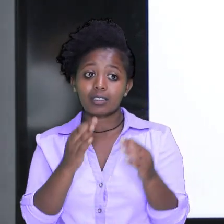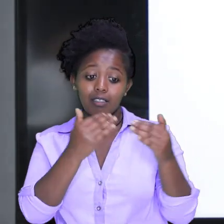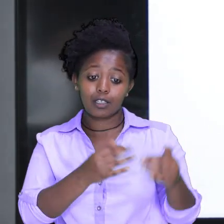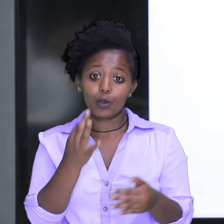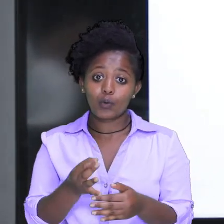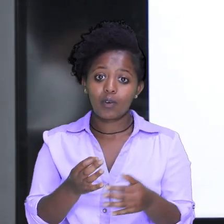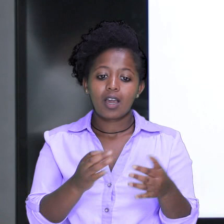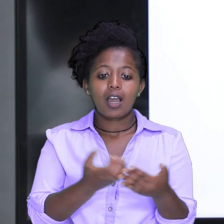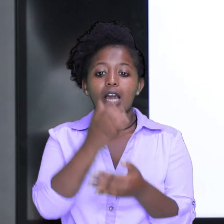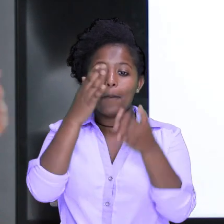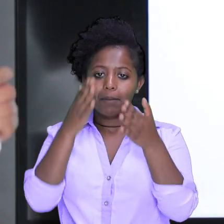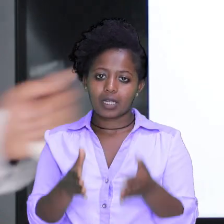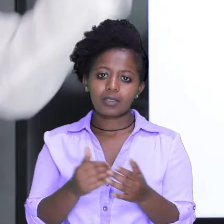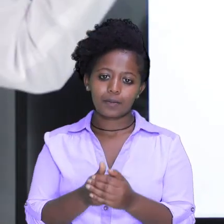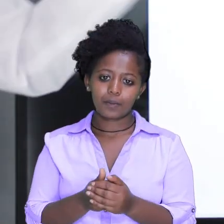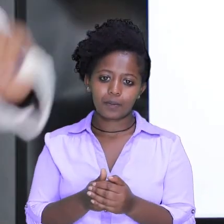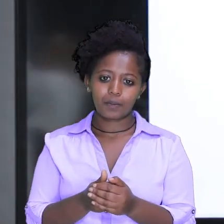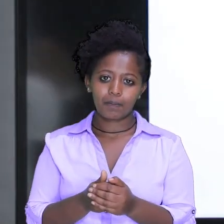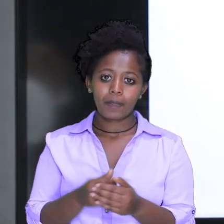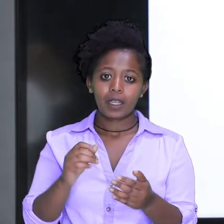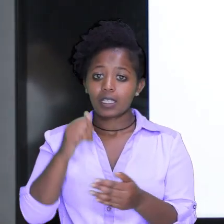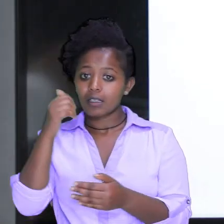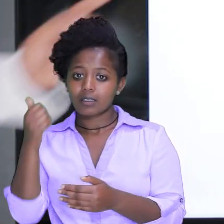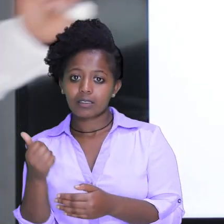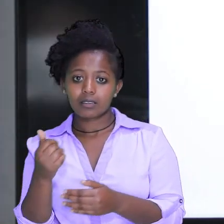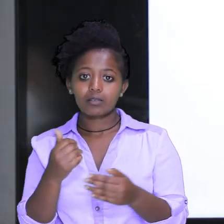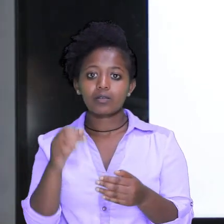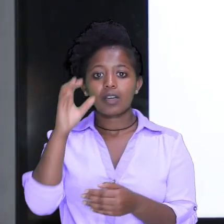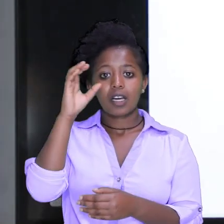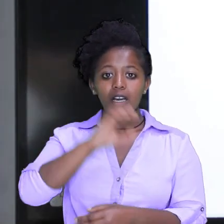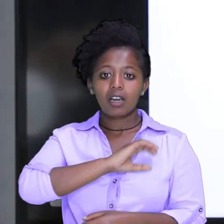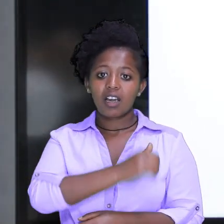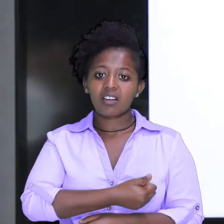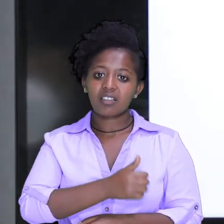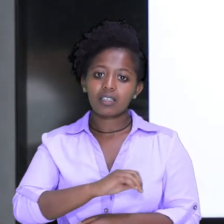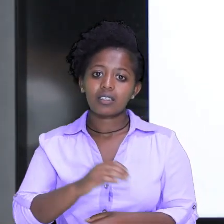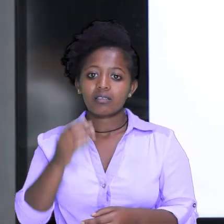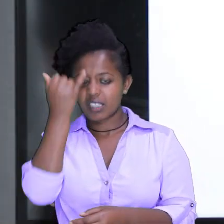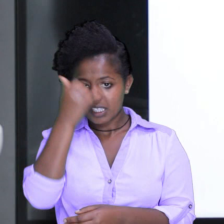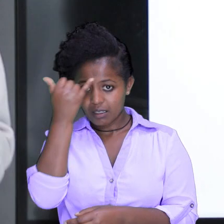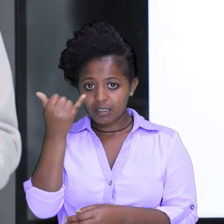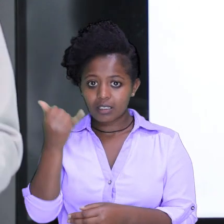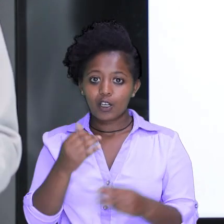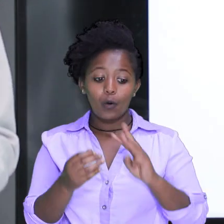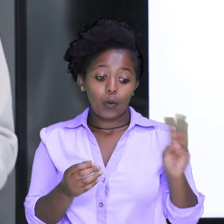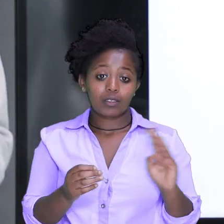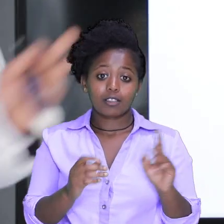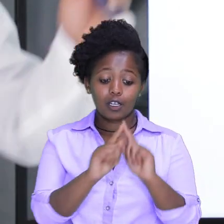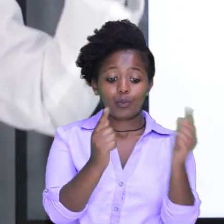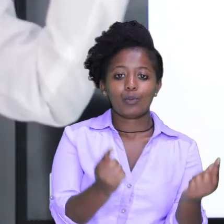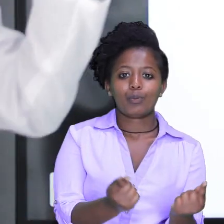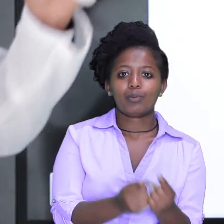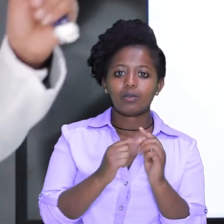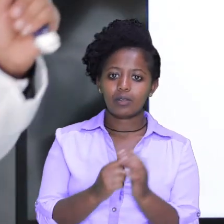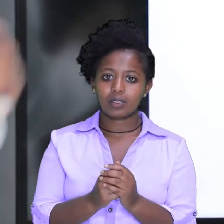of capitalism. The other one, Canada, Italy, those are the member of Western Bloc, or they are